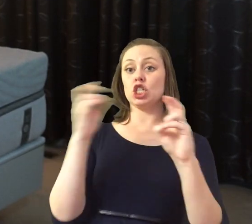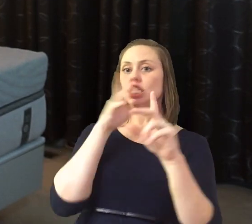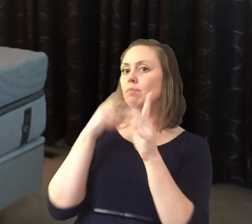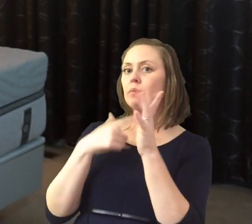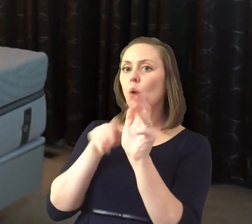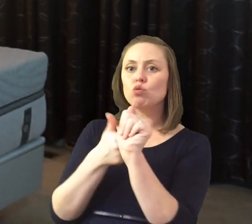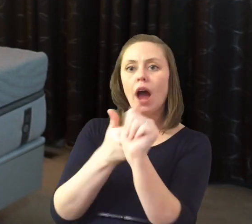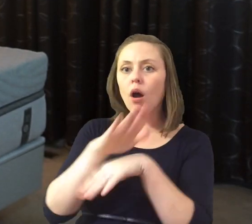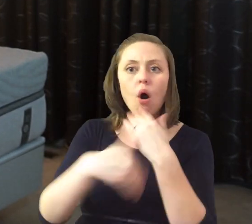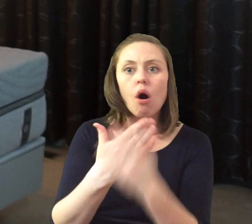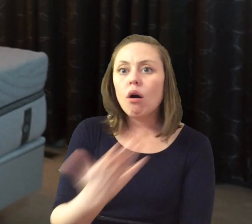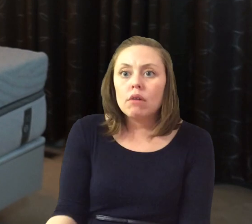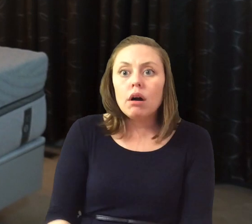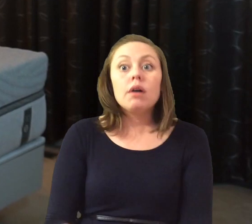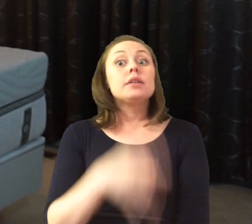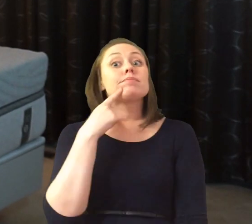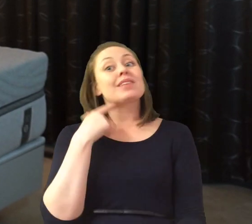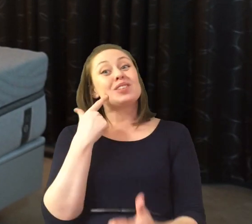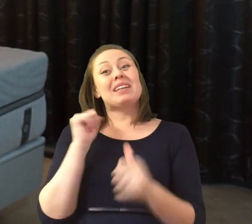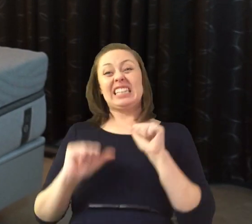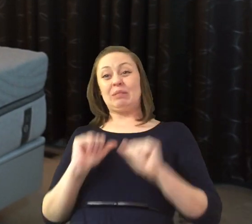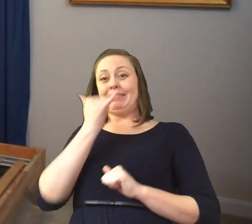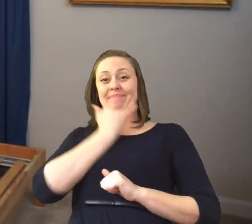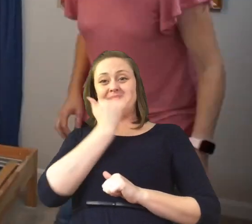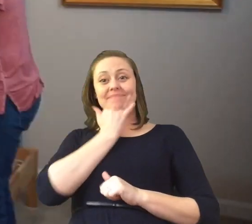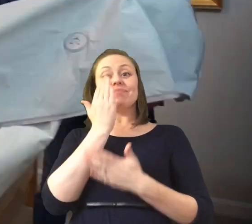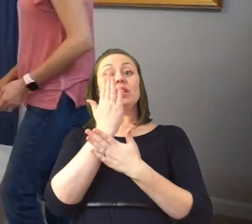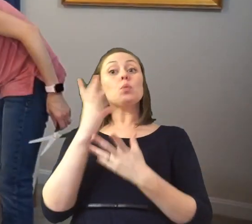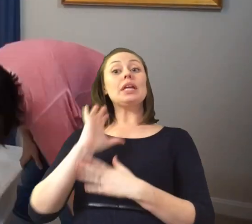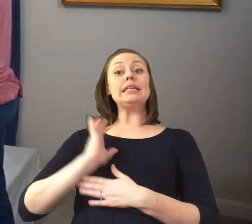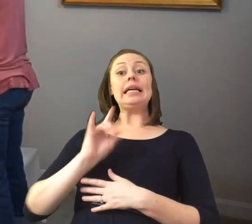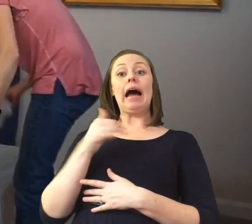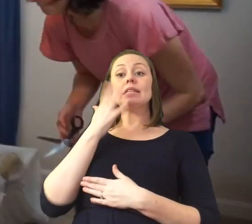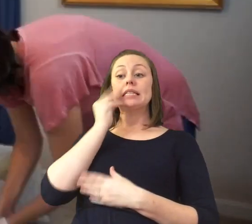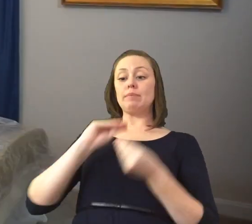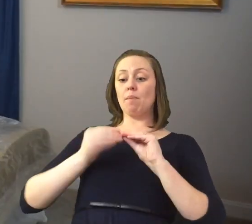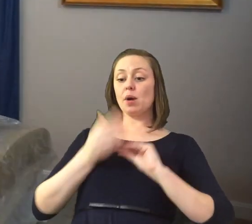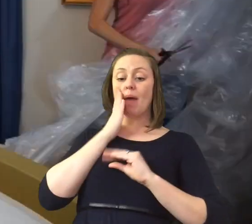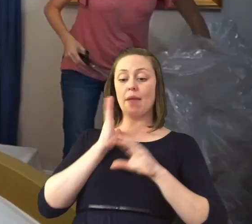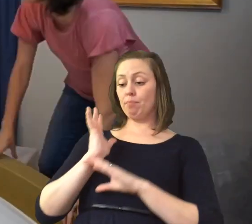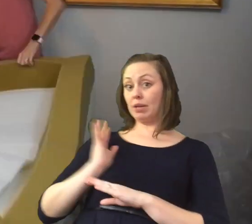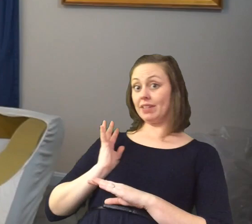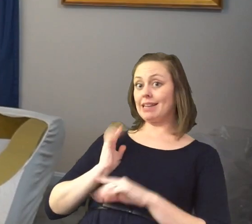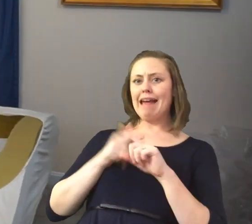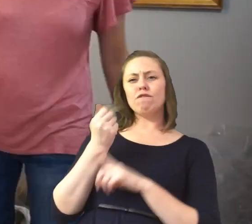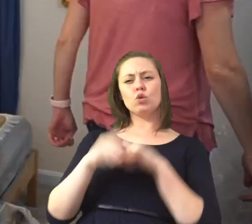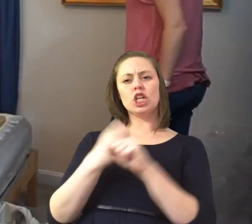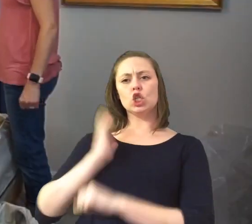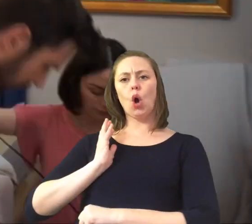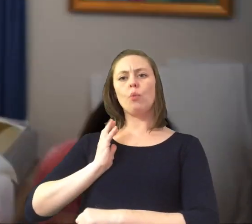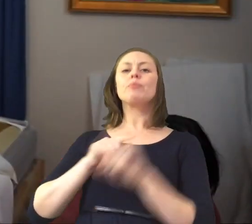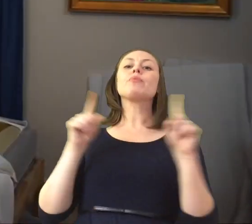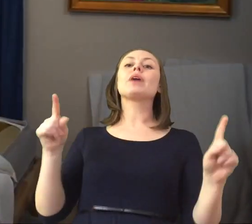won't track at all, and it has been a little bit faulty. We did have a Sleep Number bed previously. It was like a couple